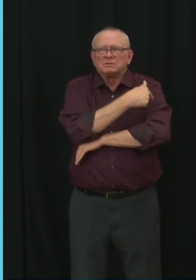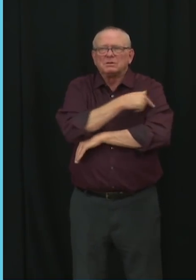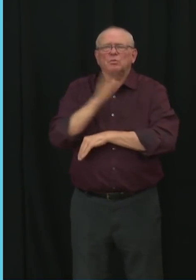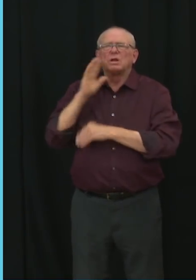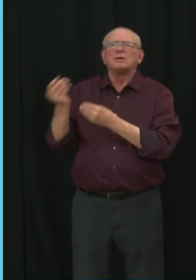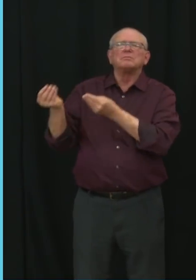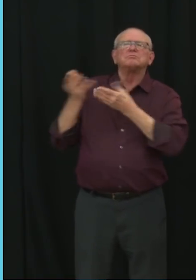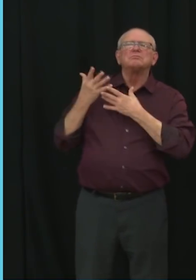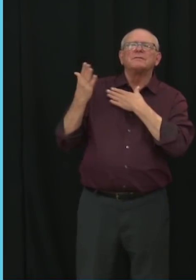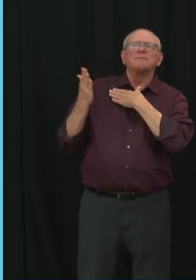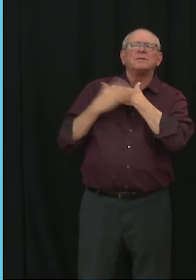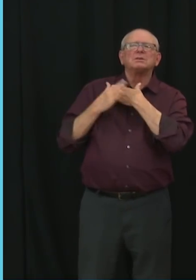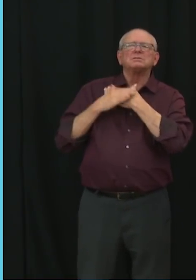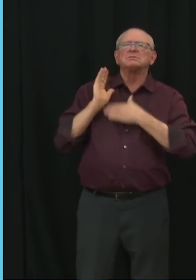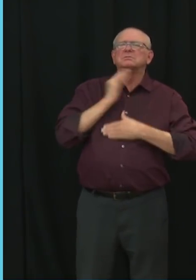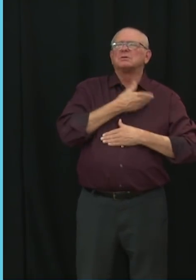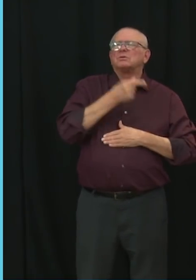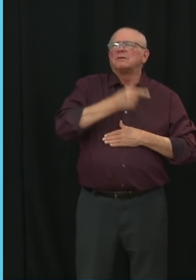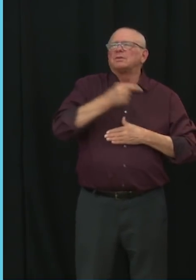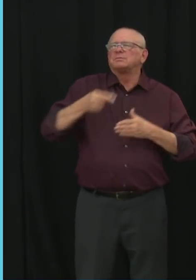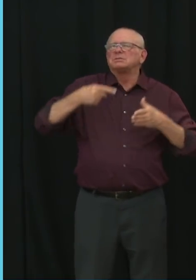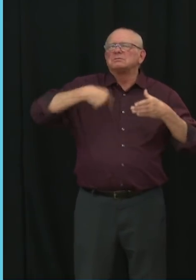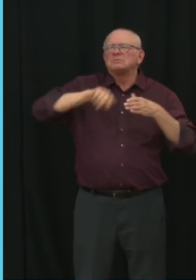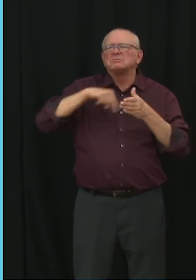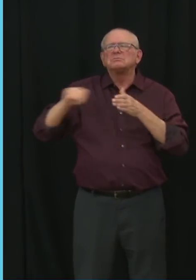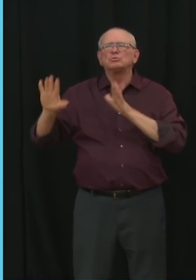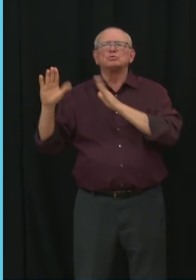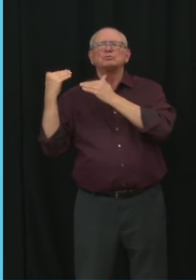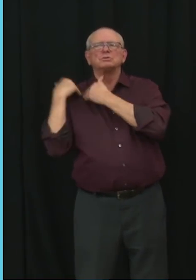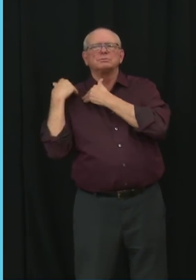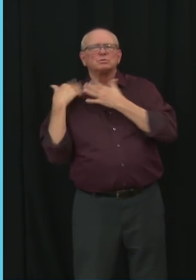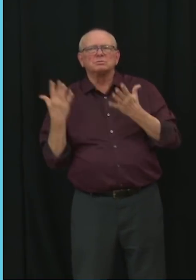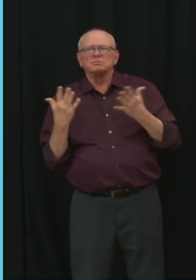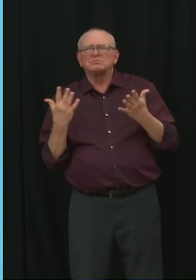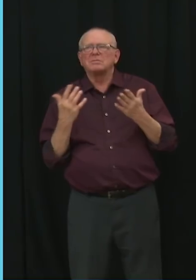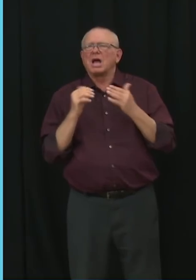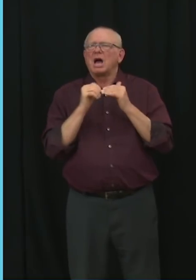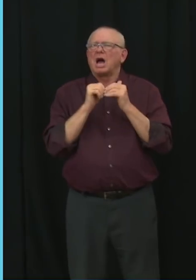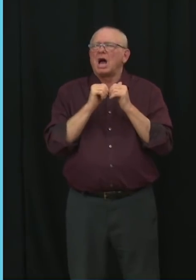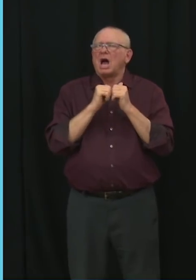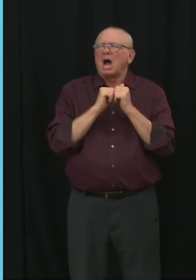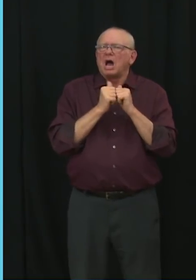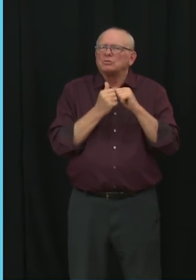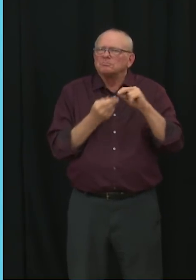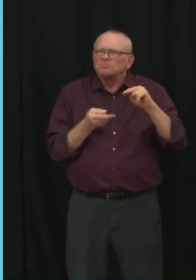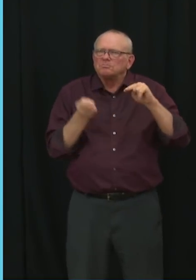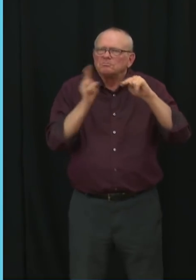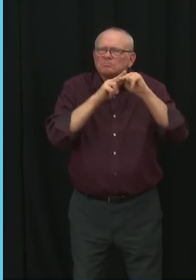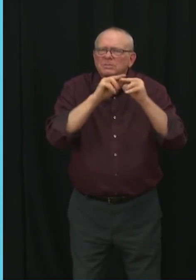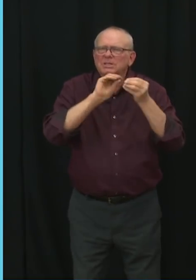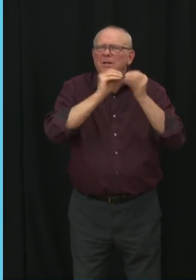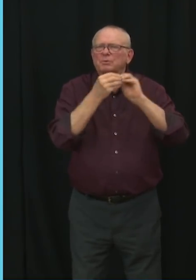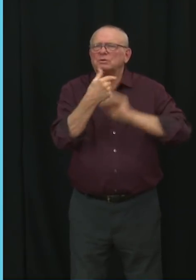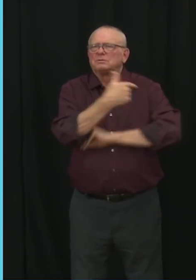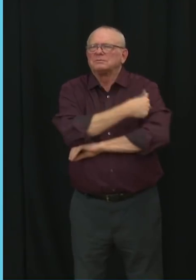about how do we improve vaccination rates. Kids, it's just roughly 46%